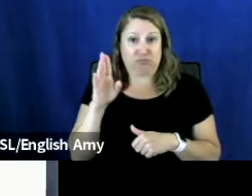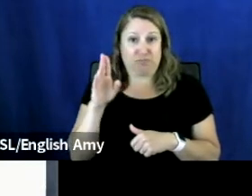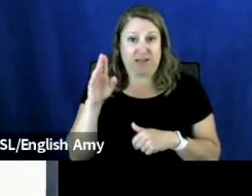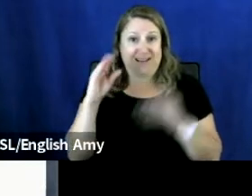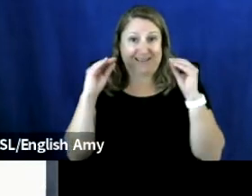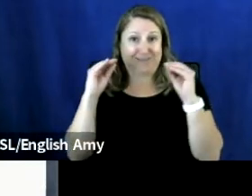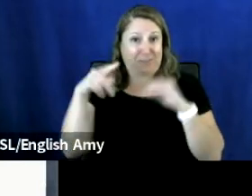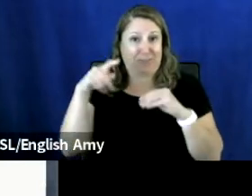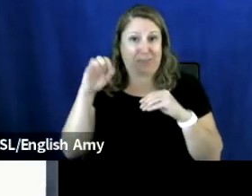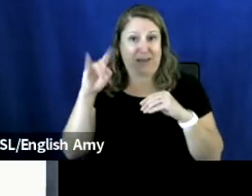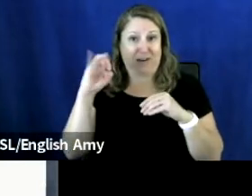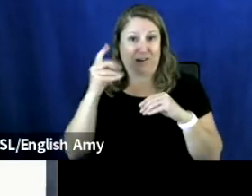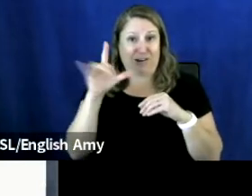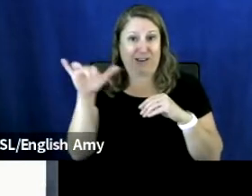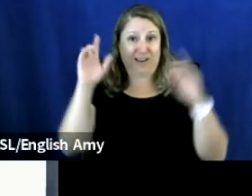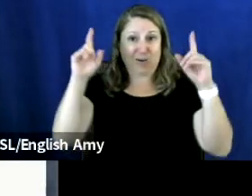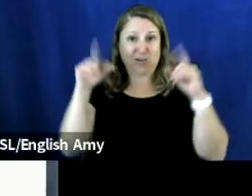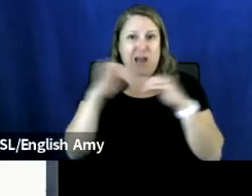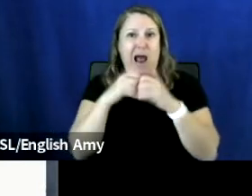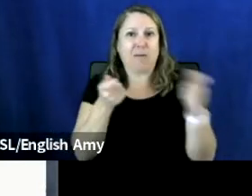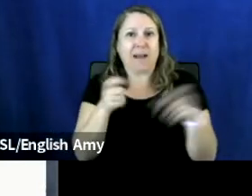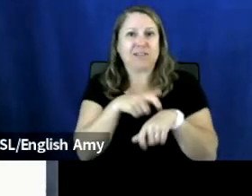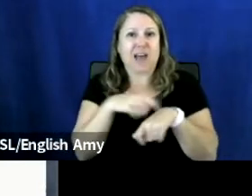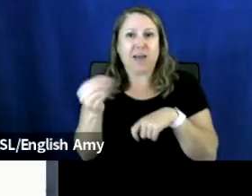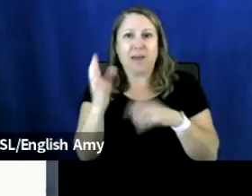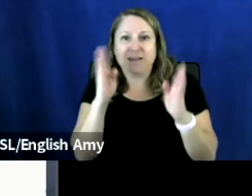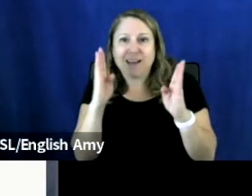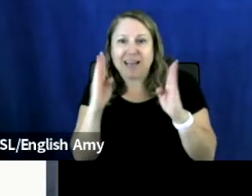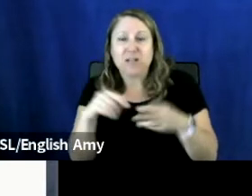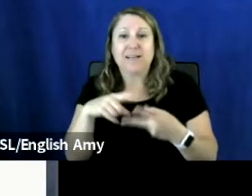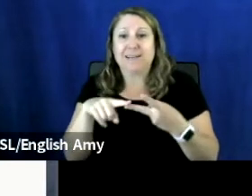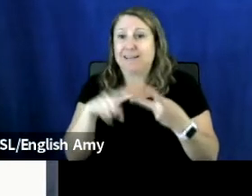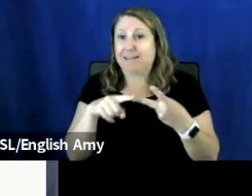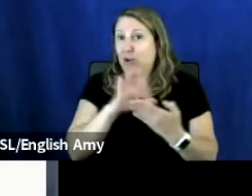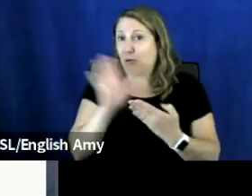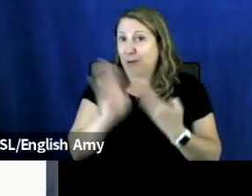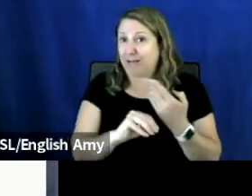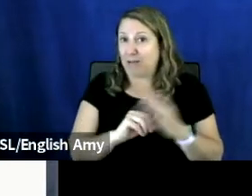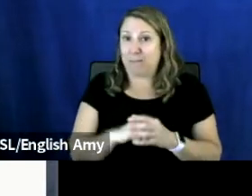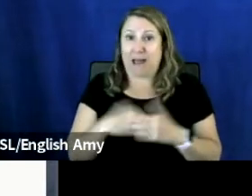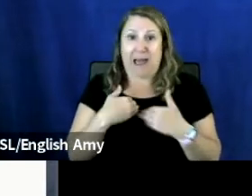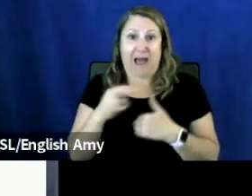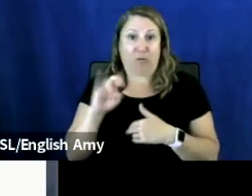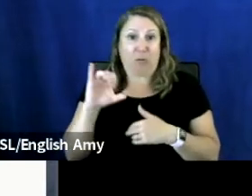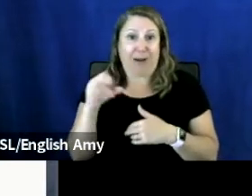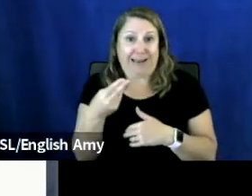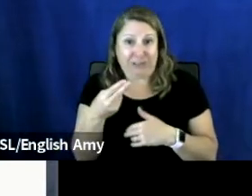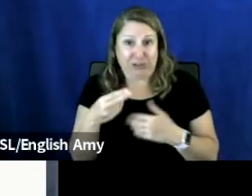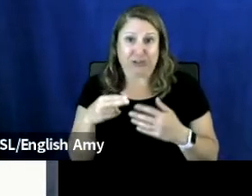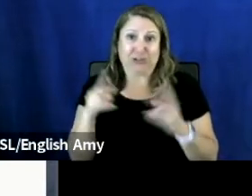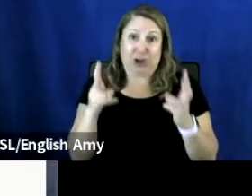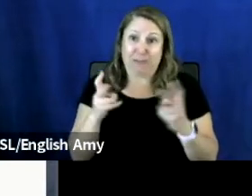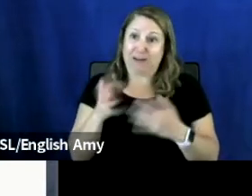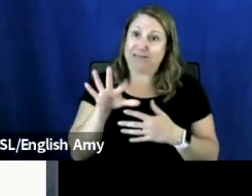time and engagement? The second one is curricular. You have a topic that's very, very rich, somewhat controversial to